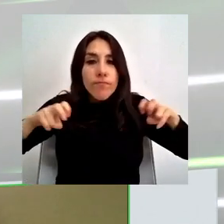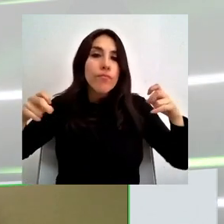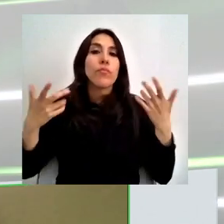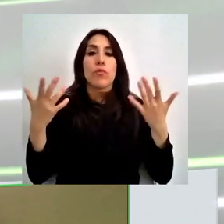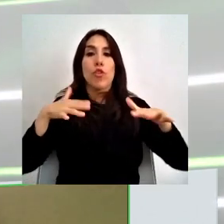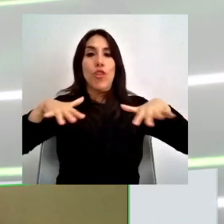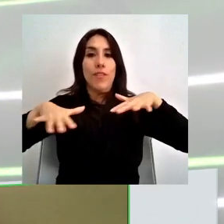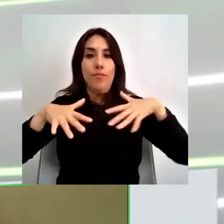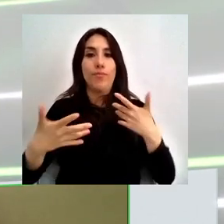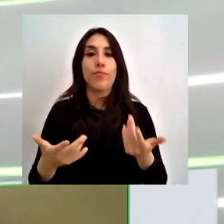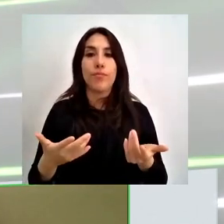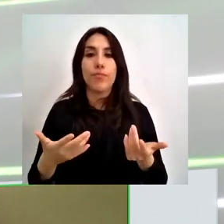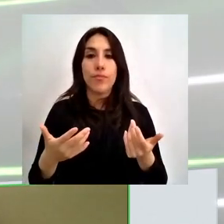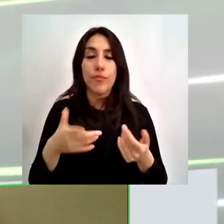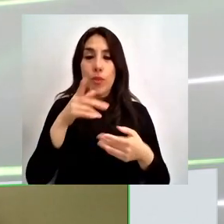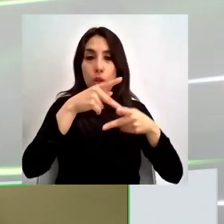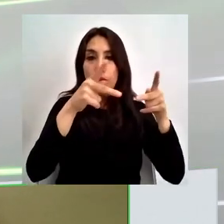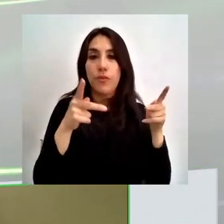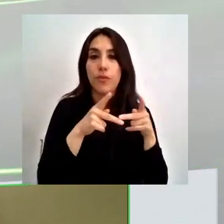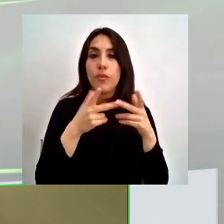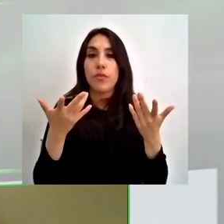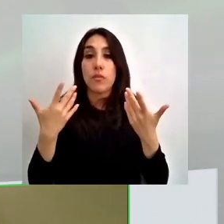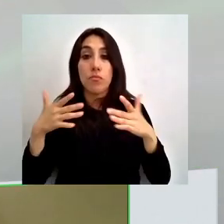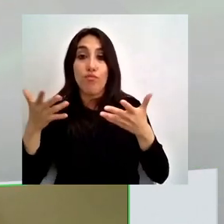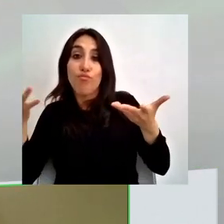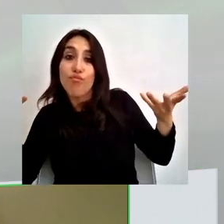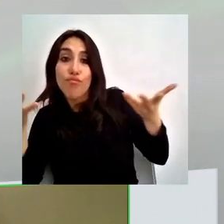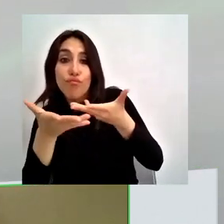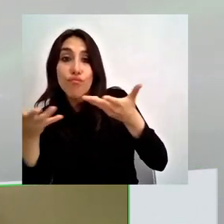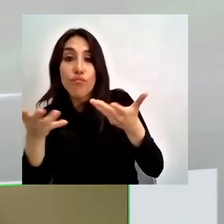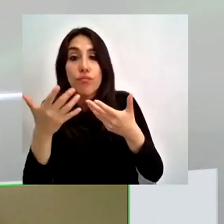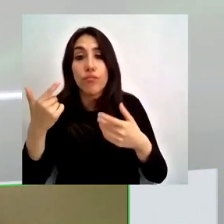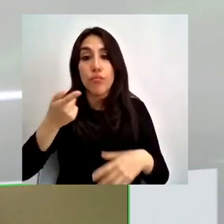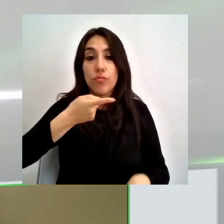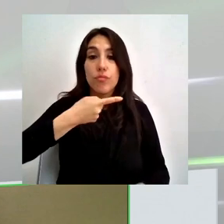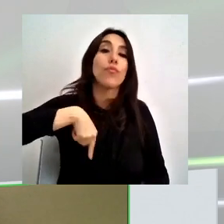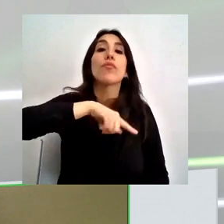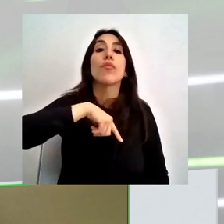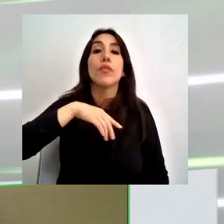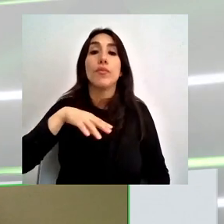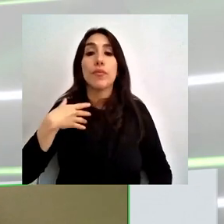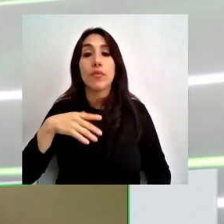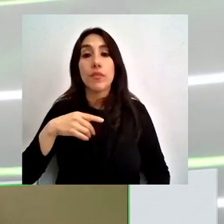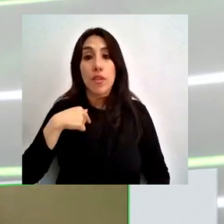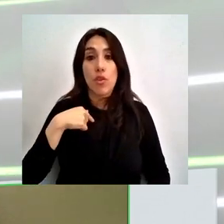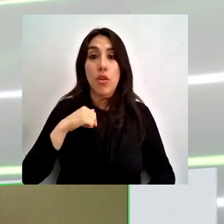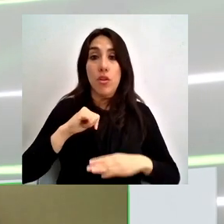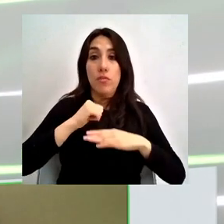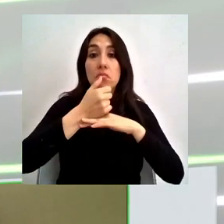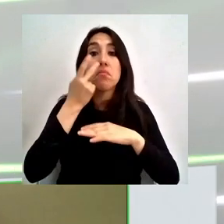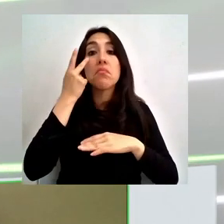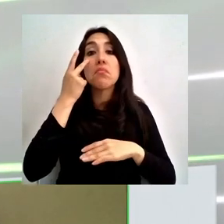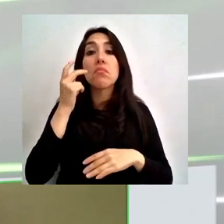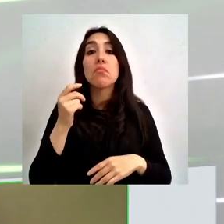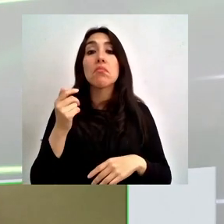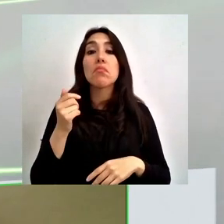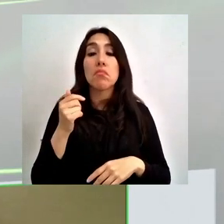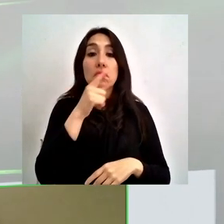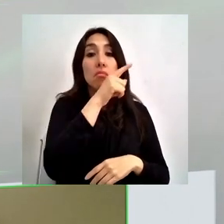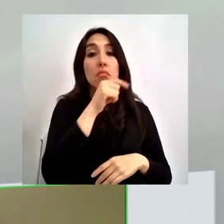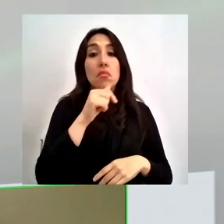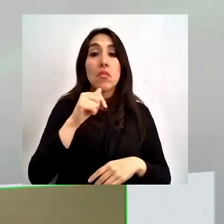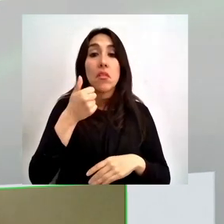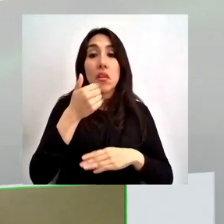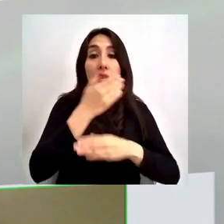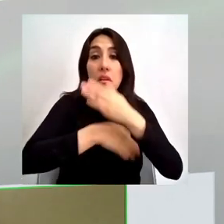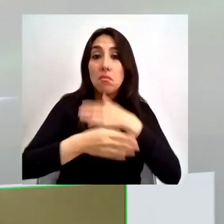and our disability director, Daniel Van Sant. Well, just go to the website. We can work